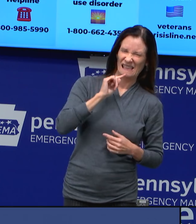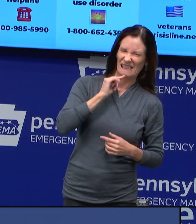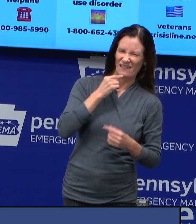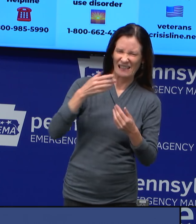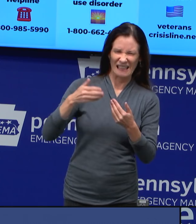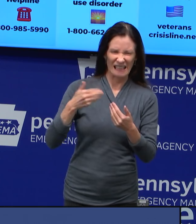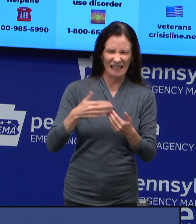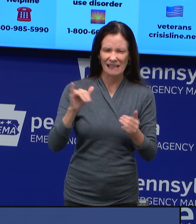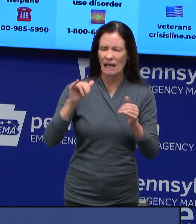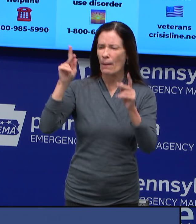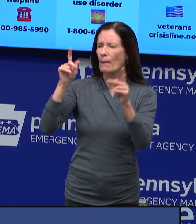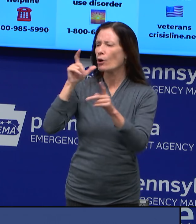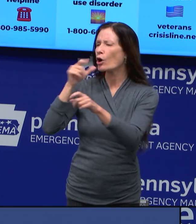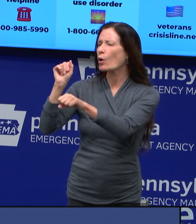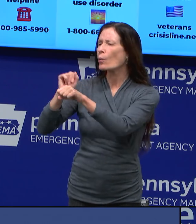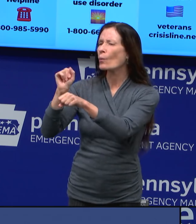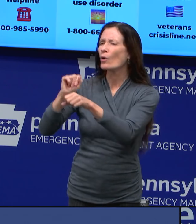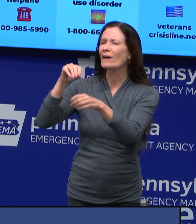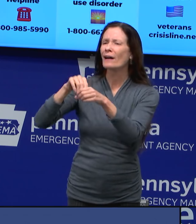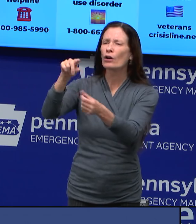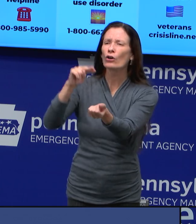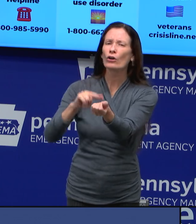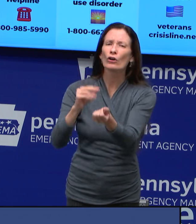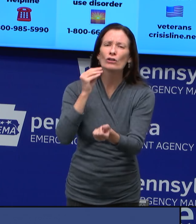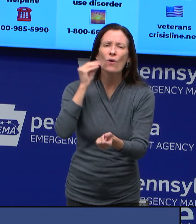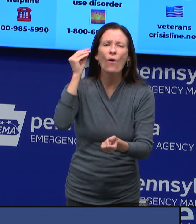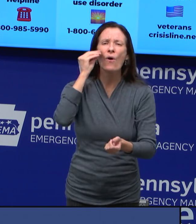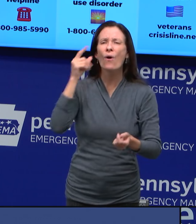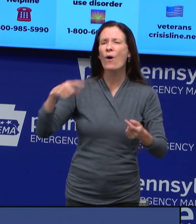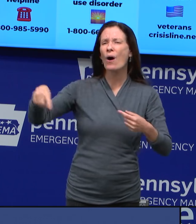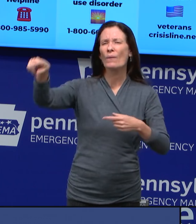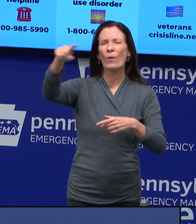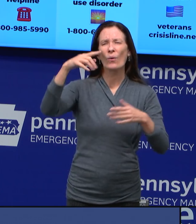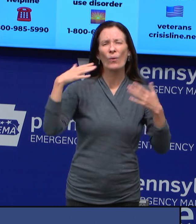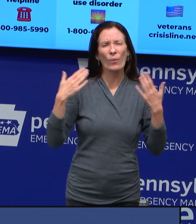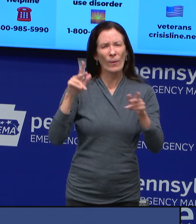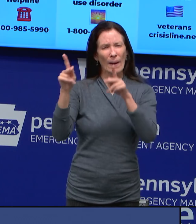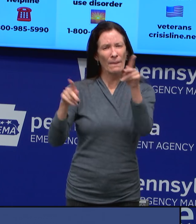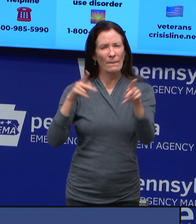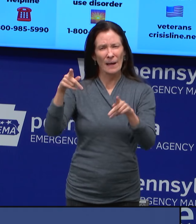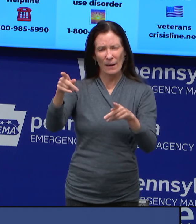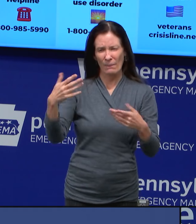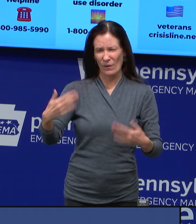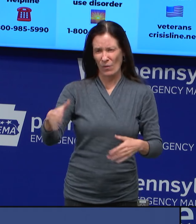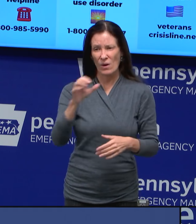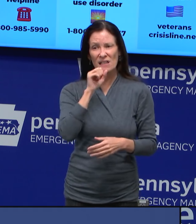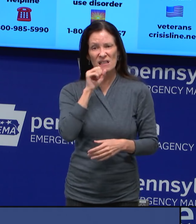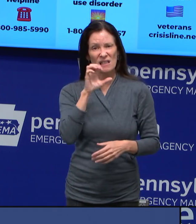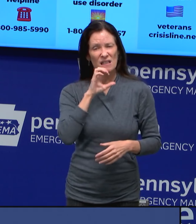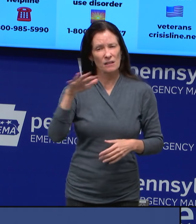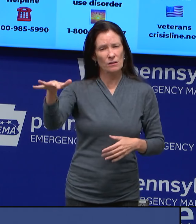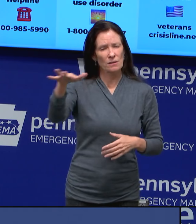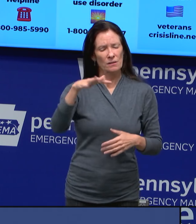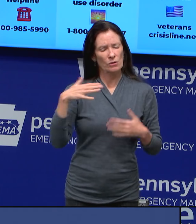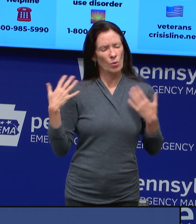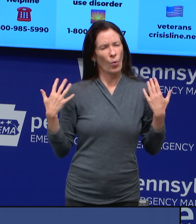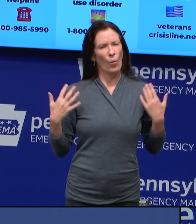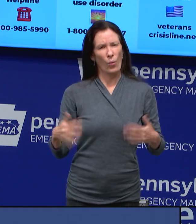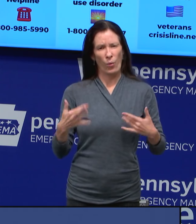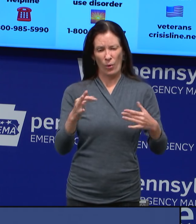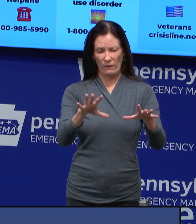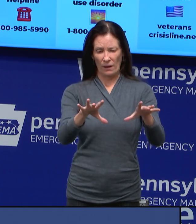And certainly the patients in those homes are at risk of getting COVID-19. Many are seniors with